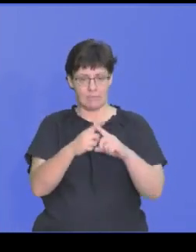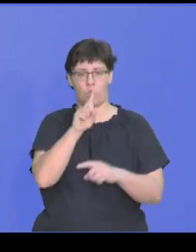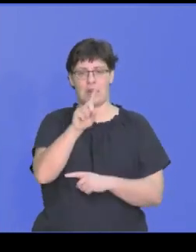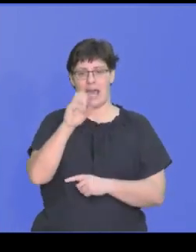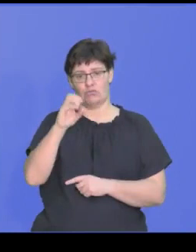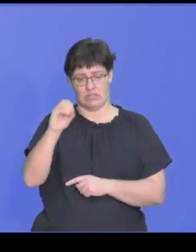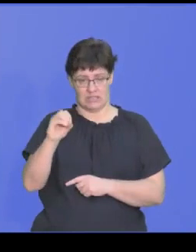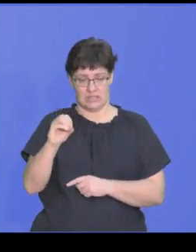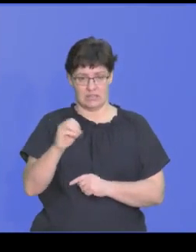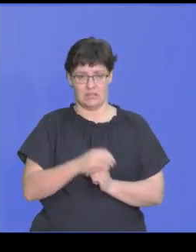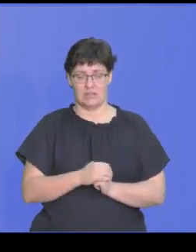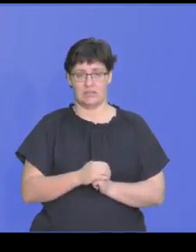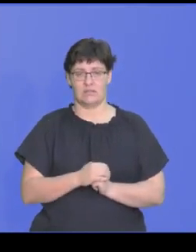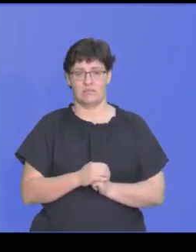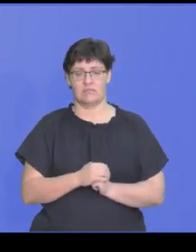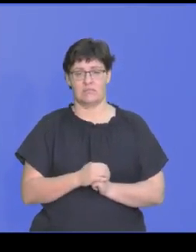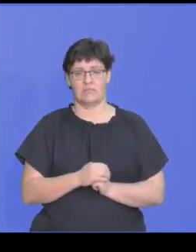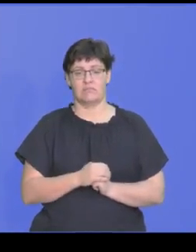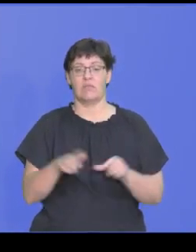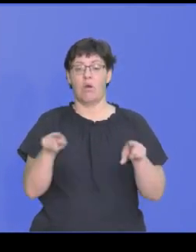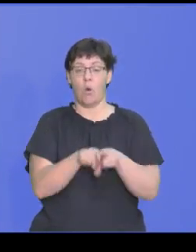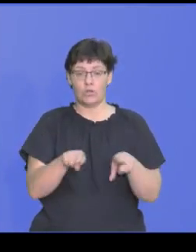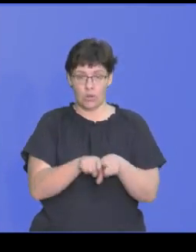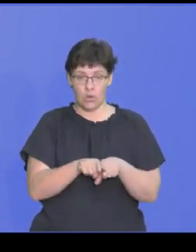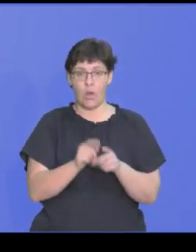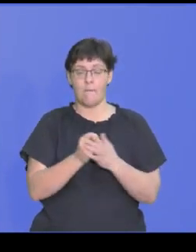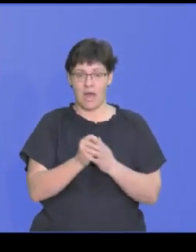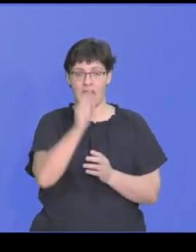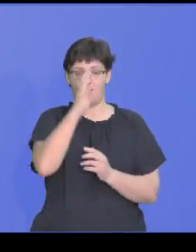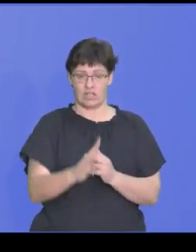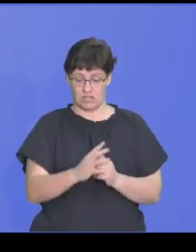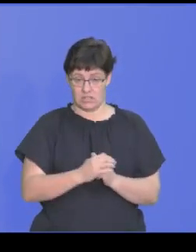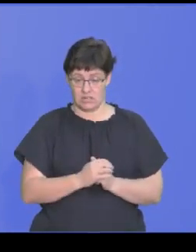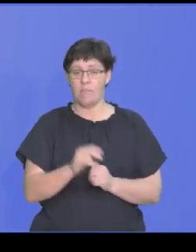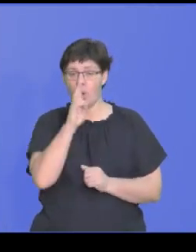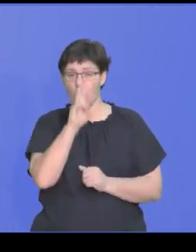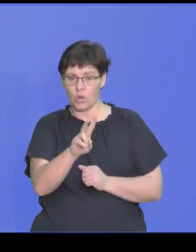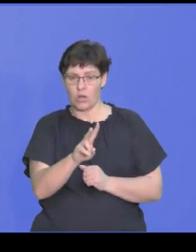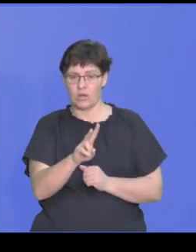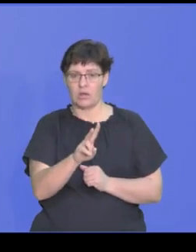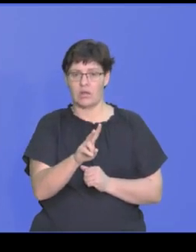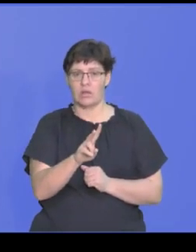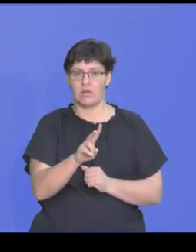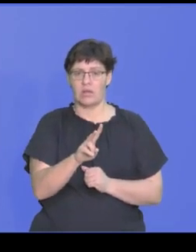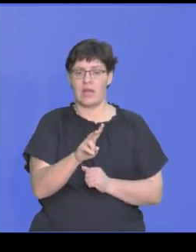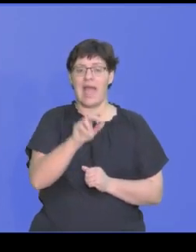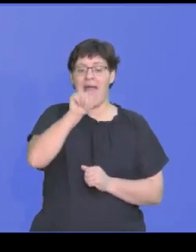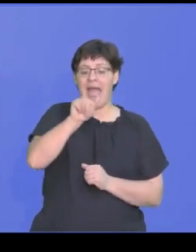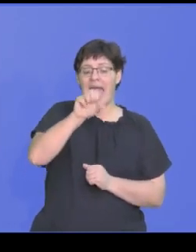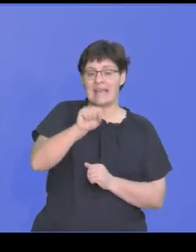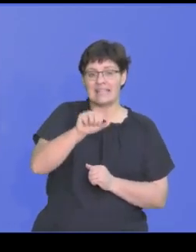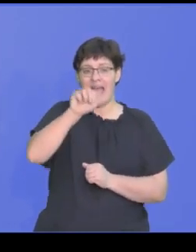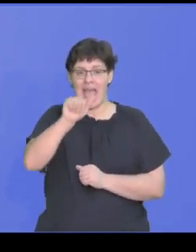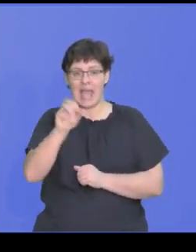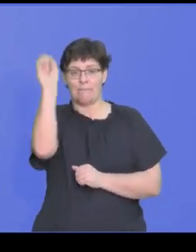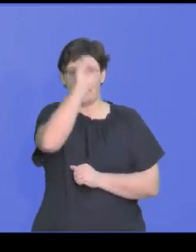100. So it's times by 100. I'm also taking my fraction. So I'm looking for the words for as a